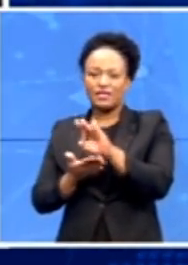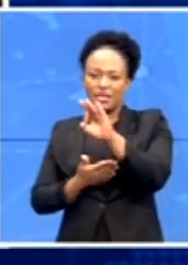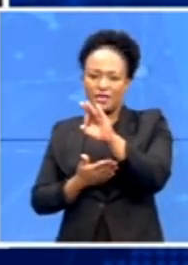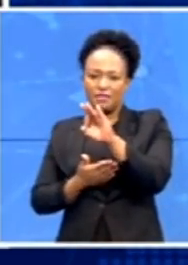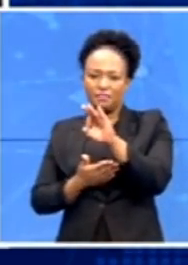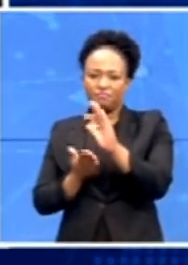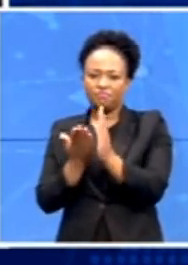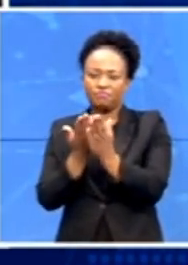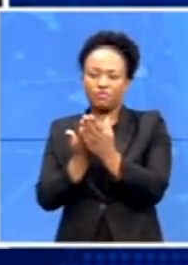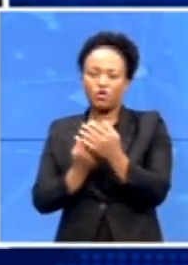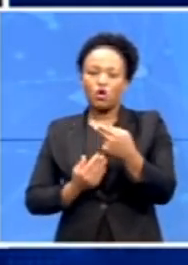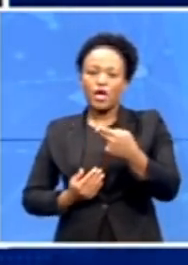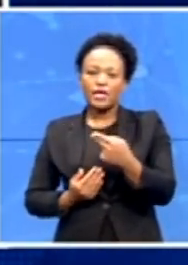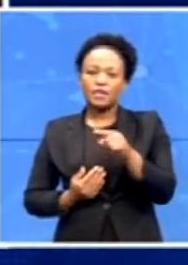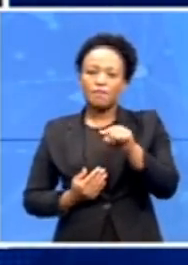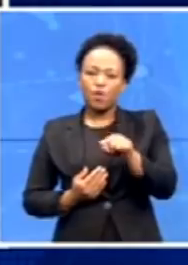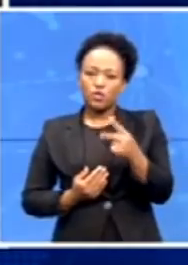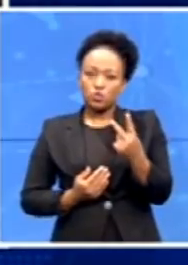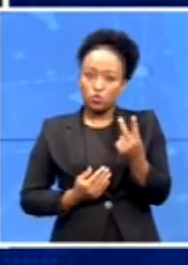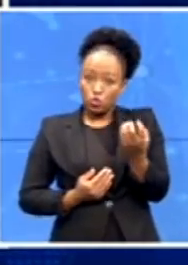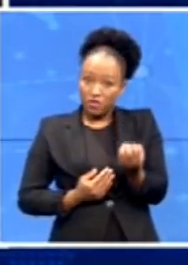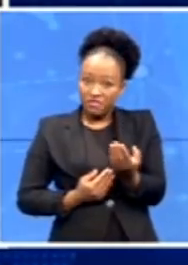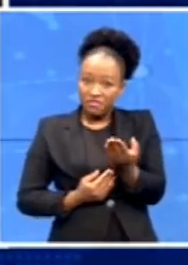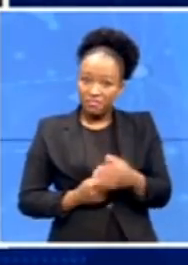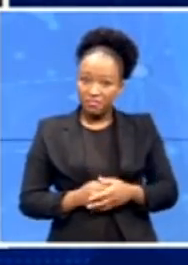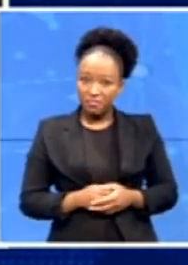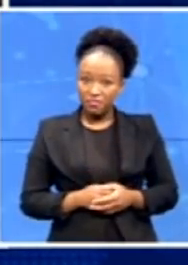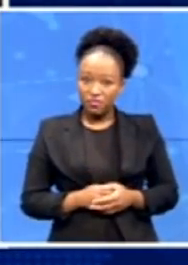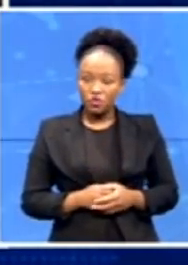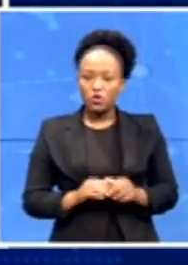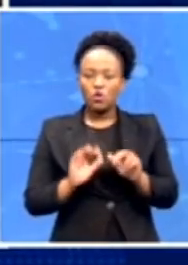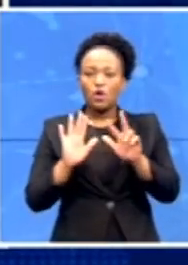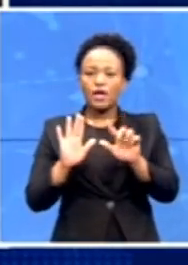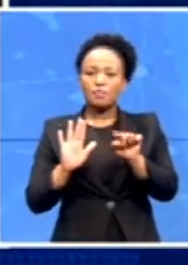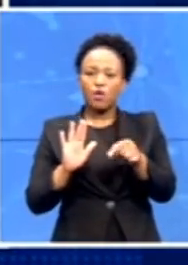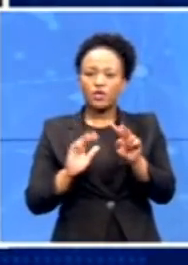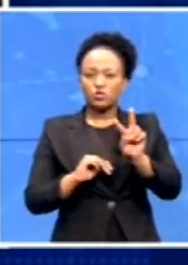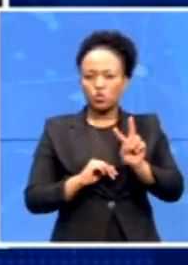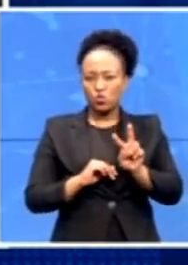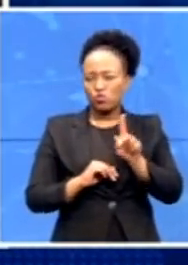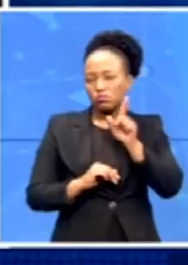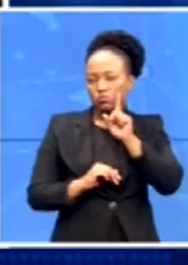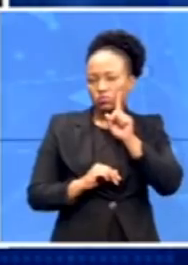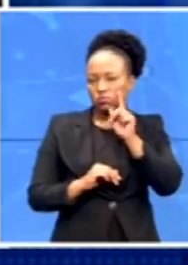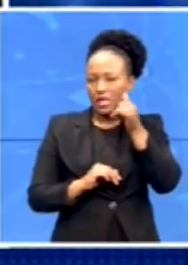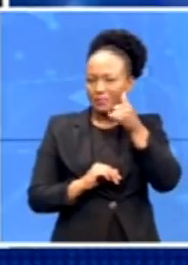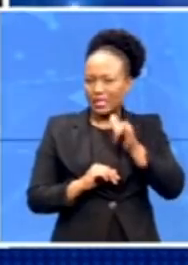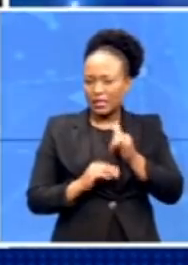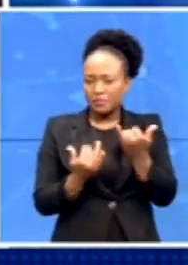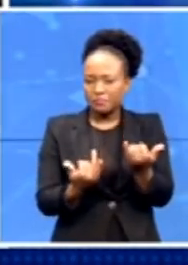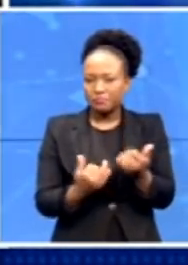you? Of 8.2, I'm just checking the number. This one.